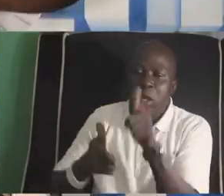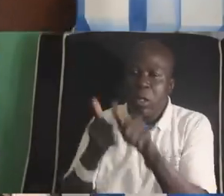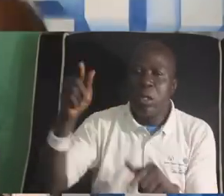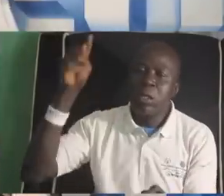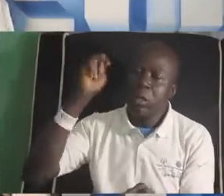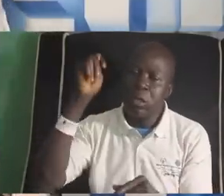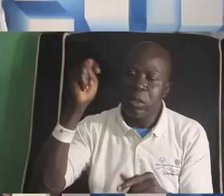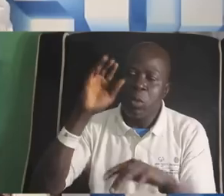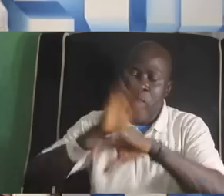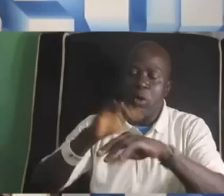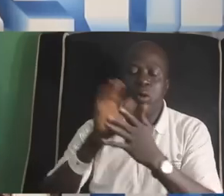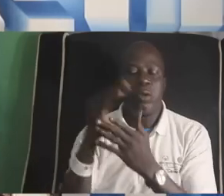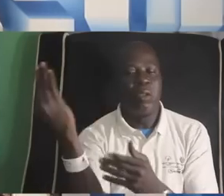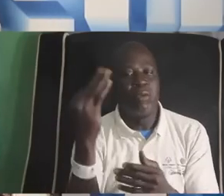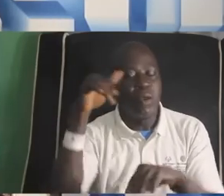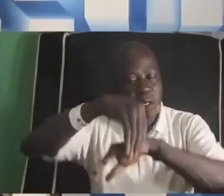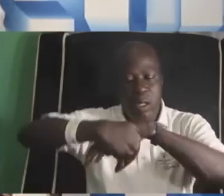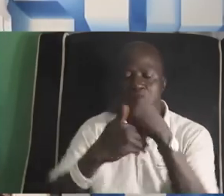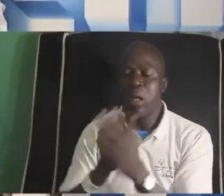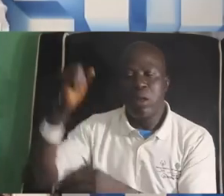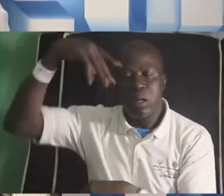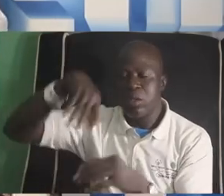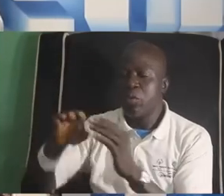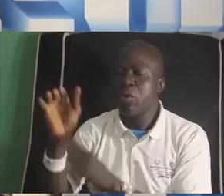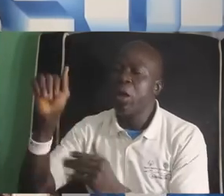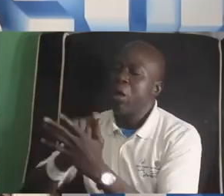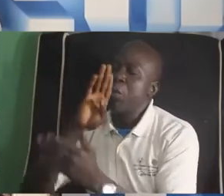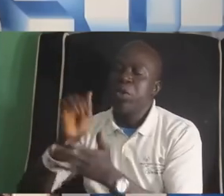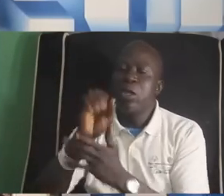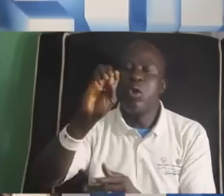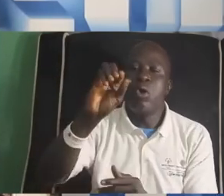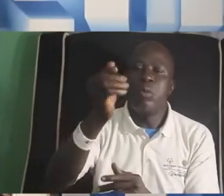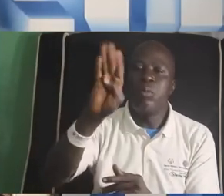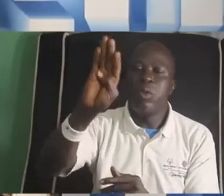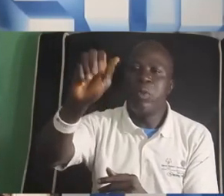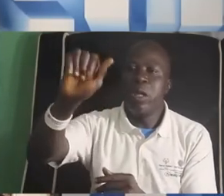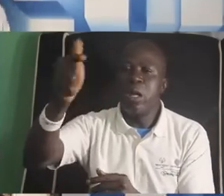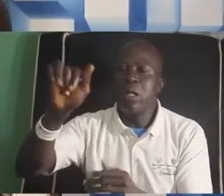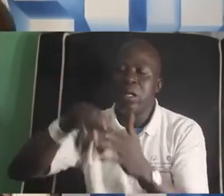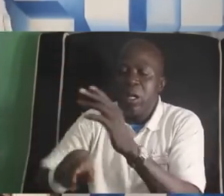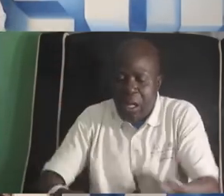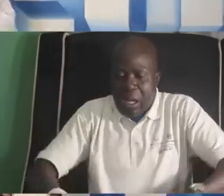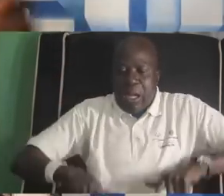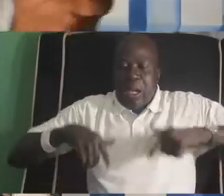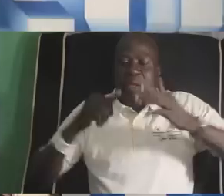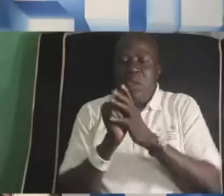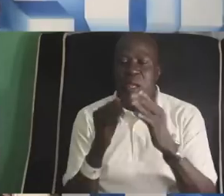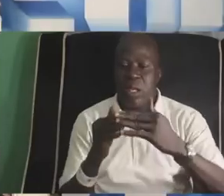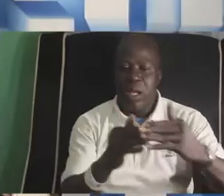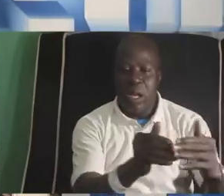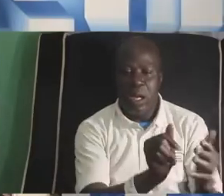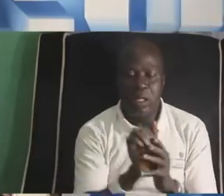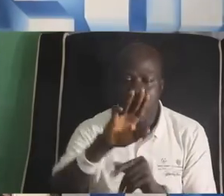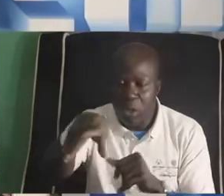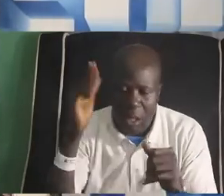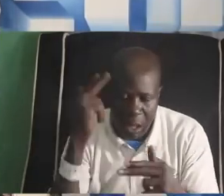di oru ni Friday. La gba Olorun. O ma wa ni ogba. La o ma ni agbara. E te won bayi. You can